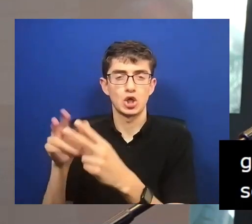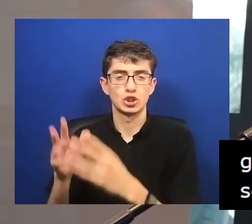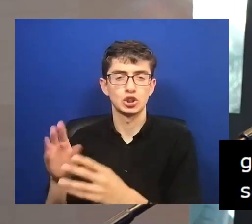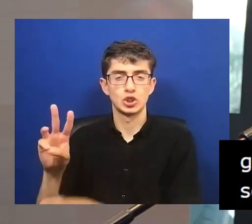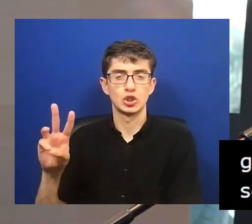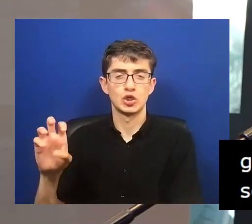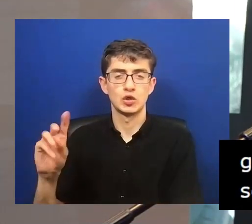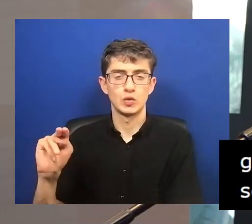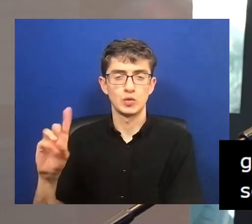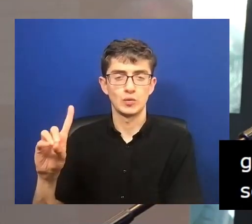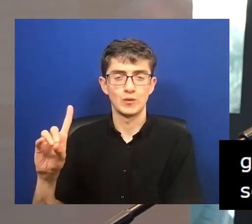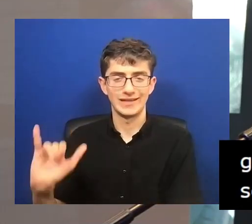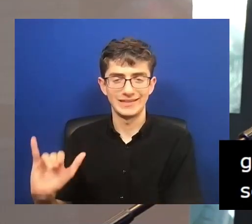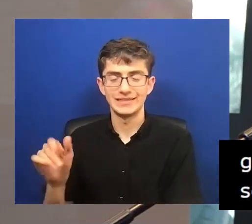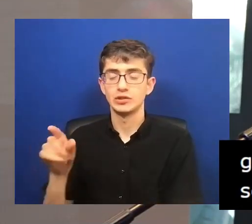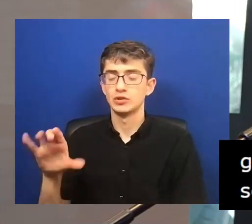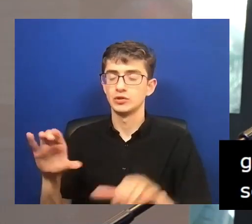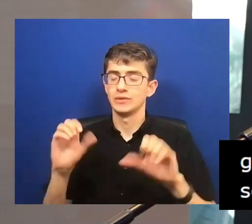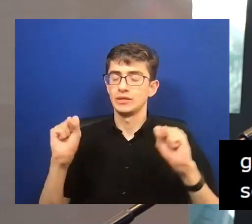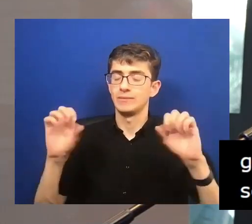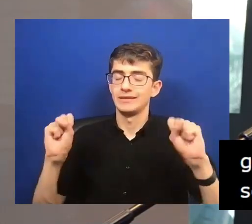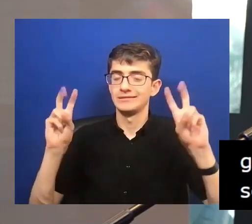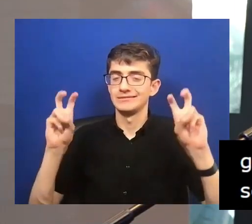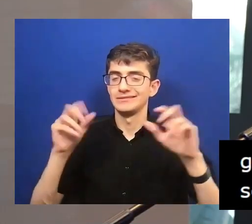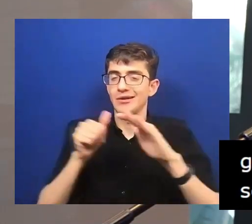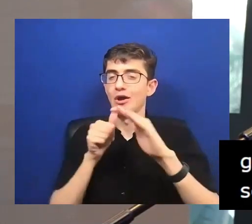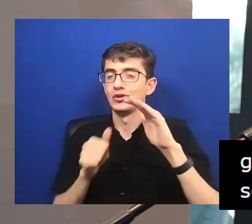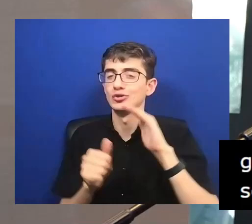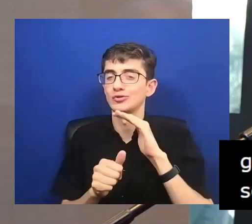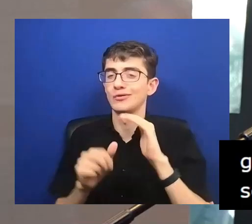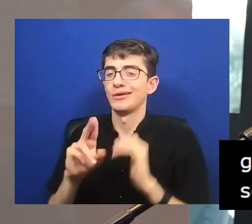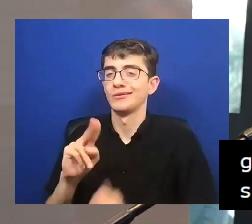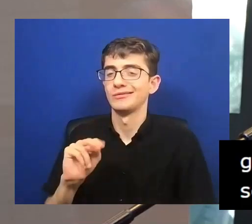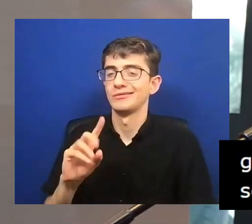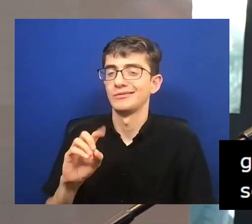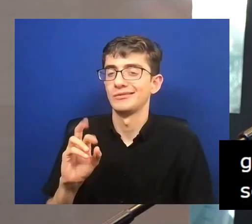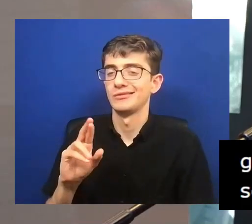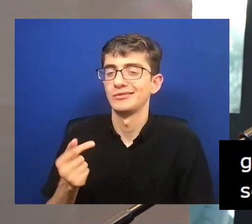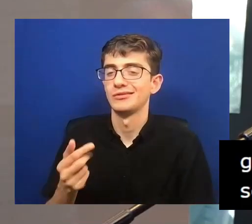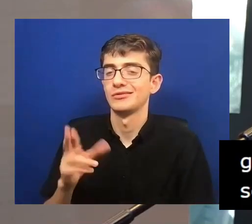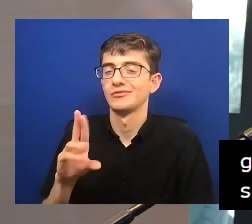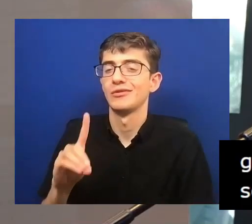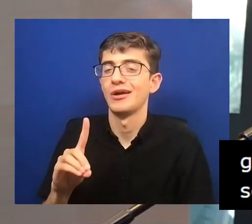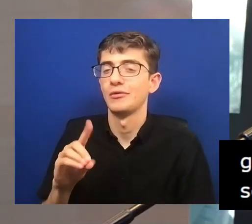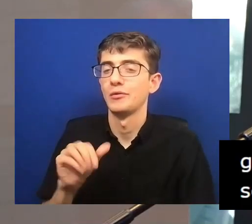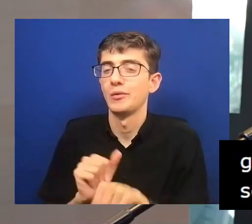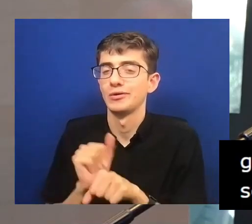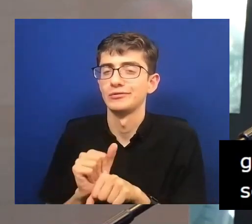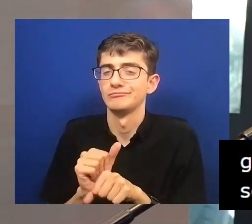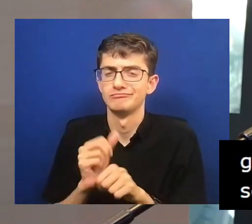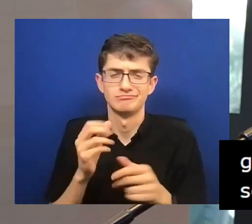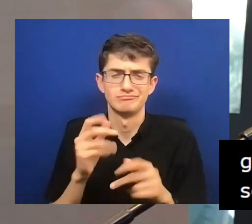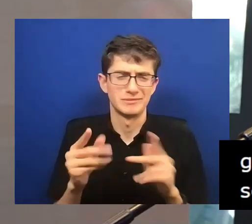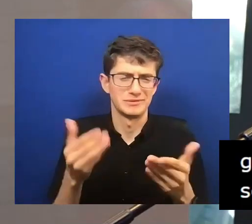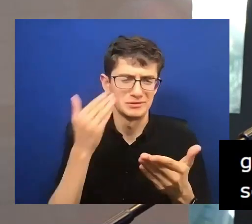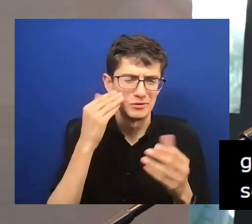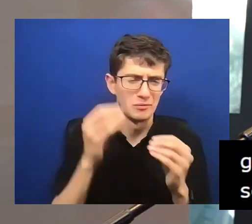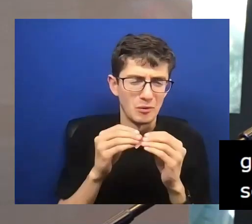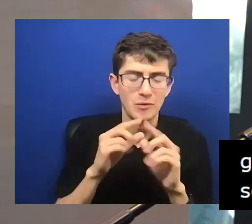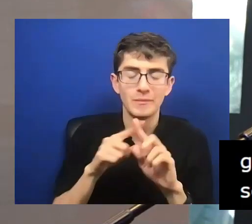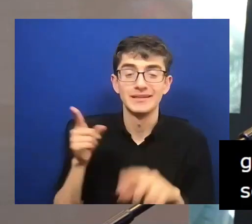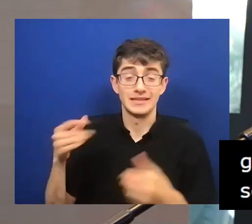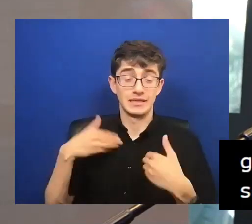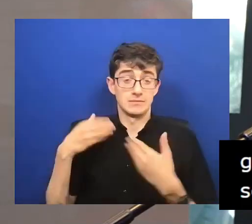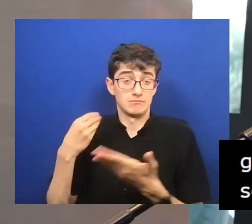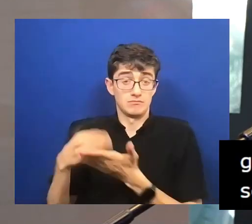amazing underground work, as I call it. There are people here who know more about it than I do. But basically, he has a grant from the feds